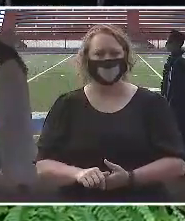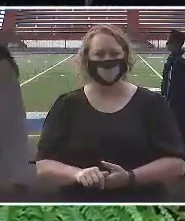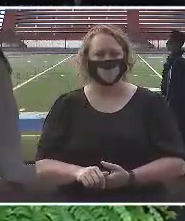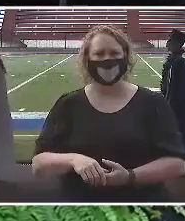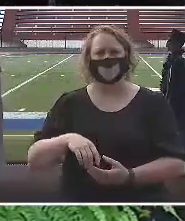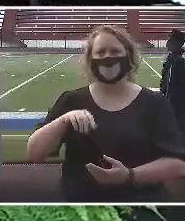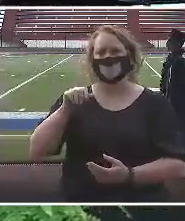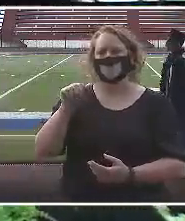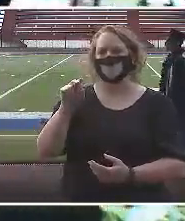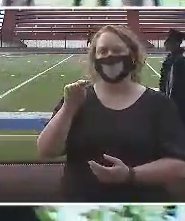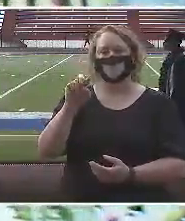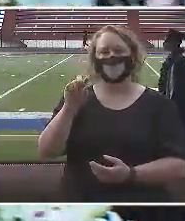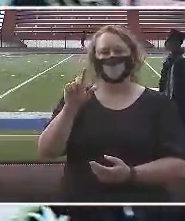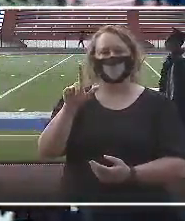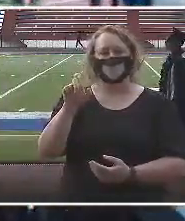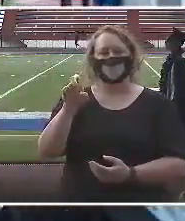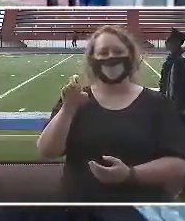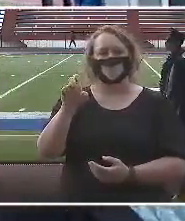Angelina Pardo.